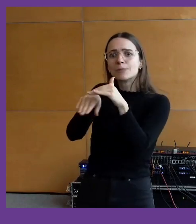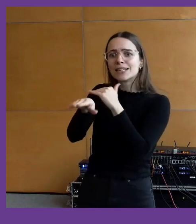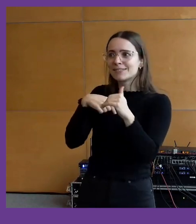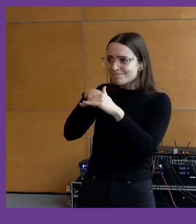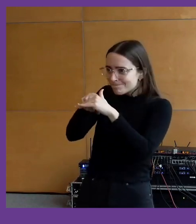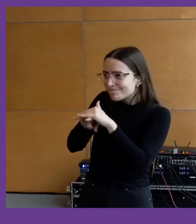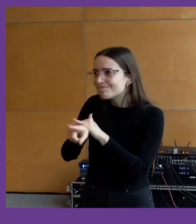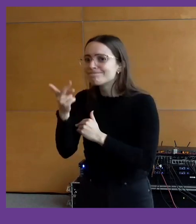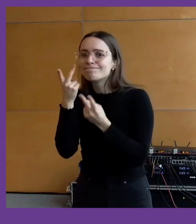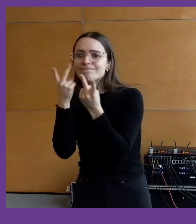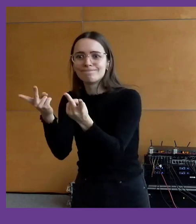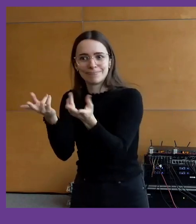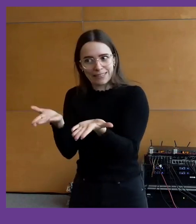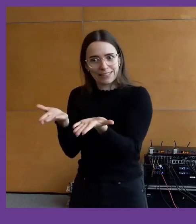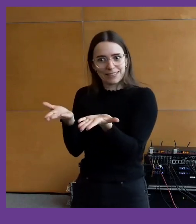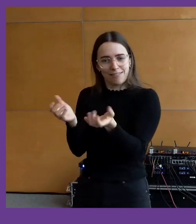that